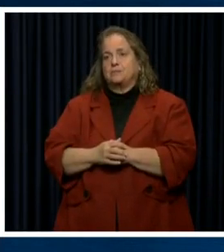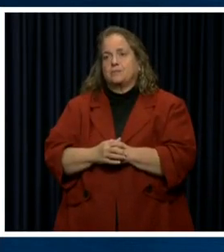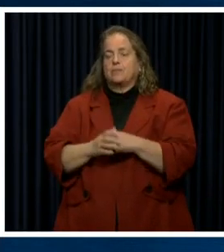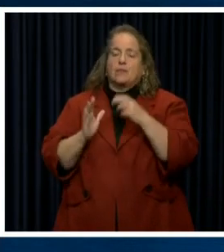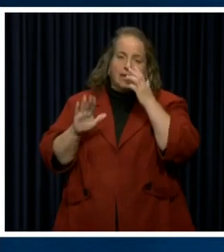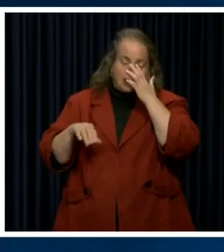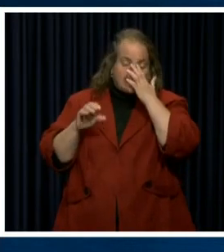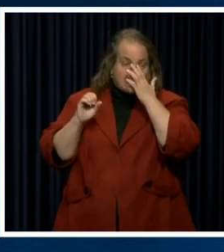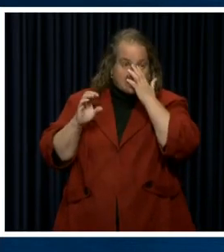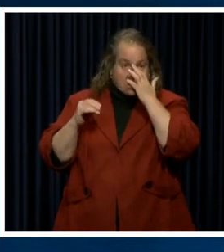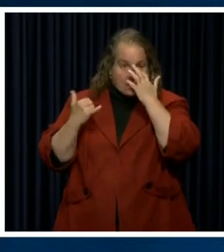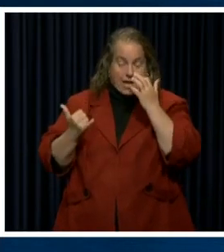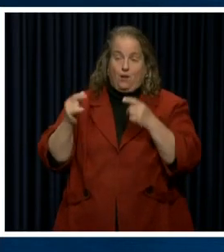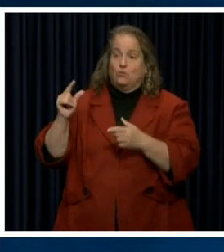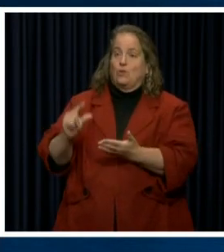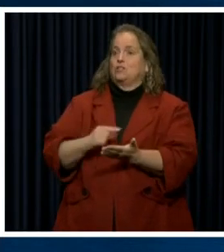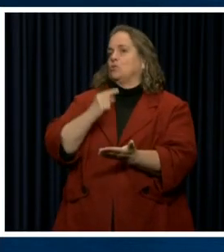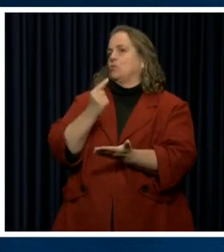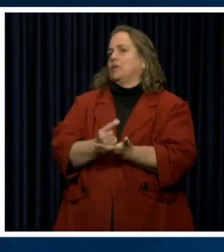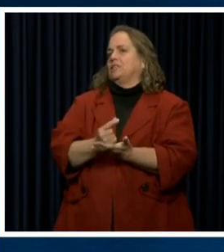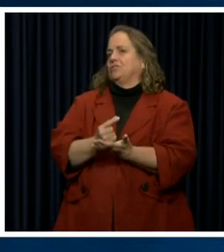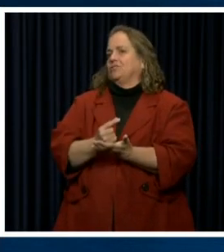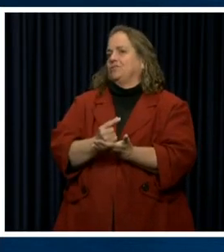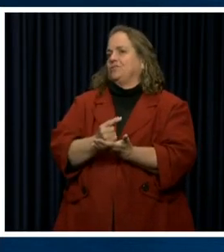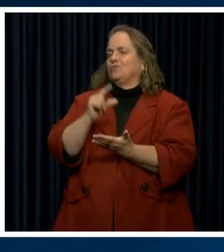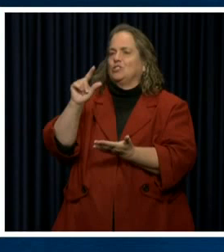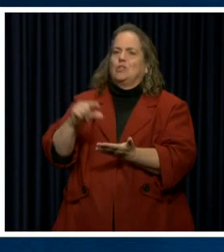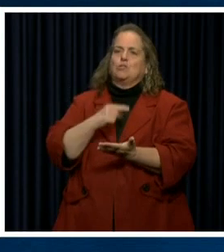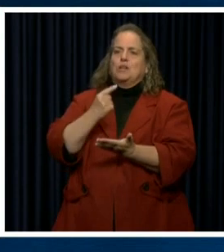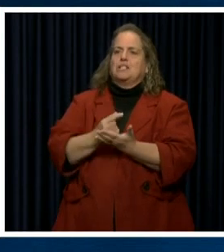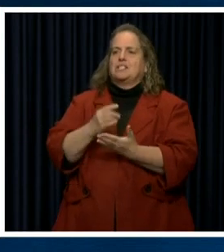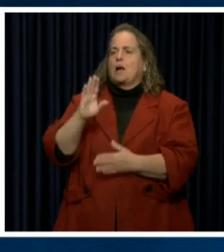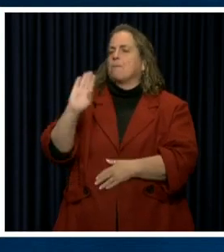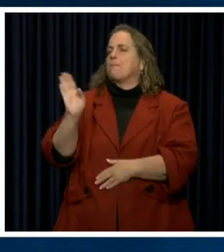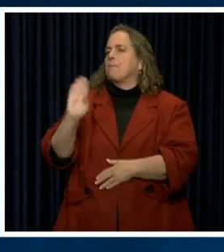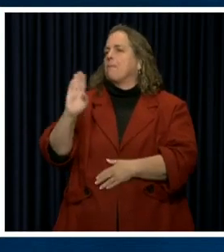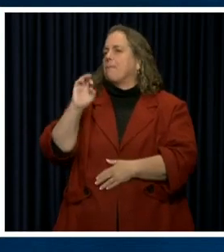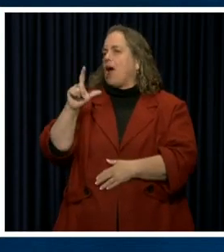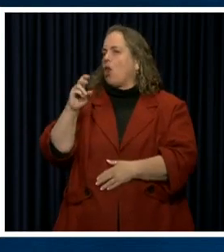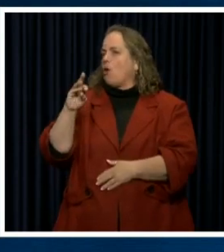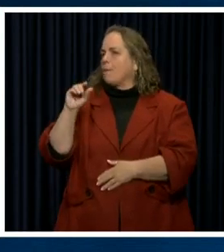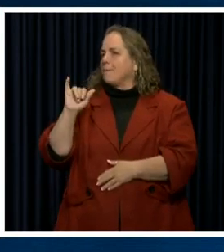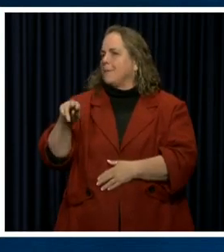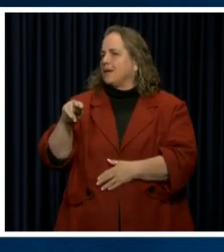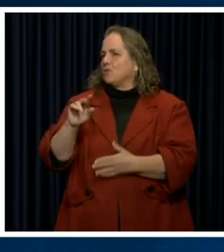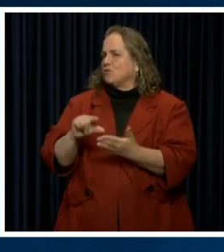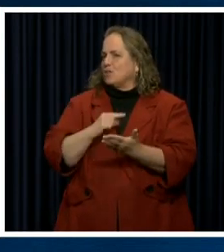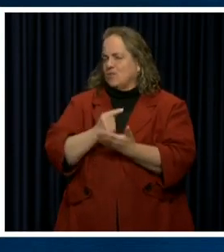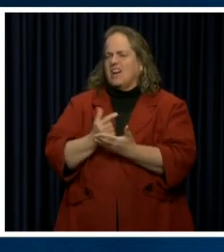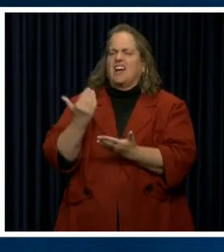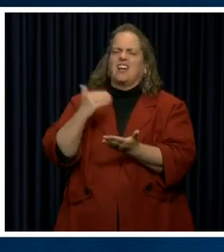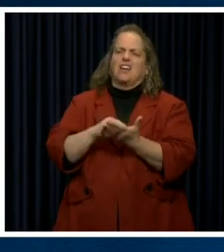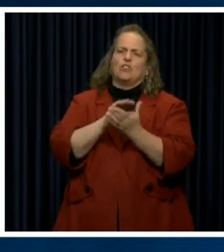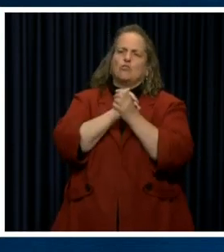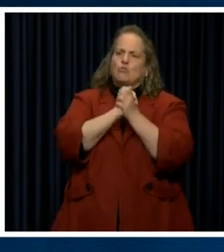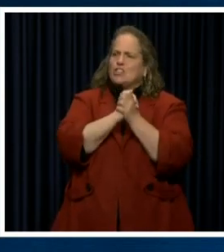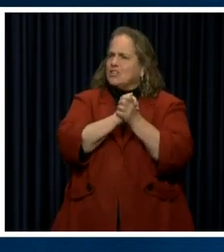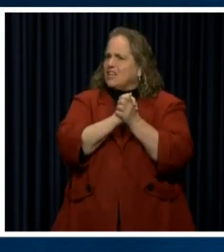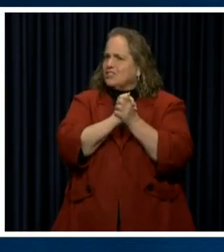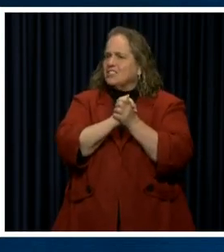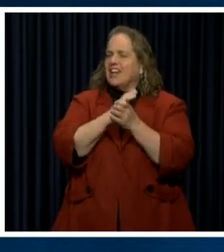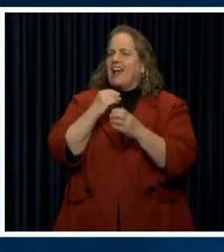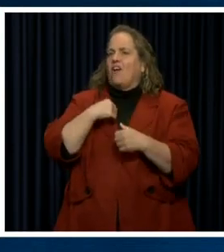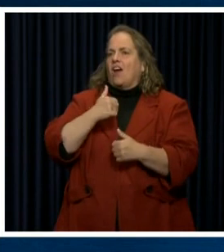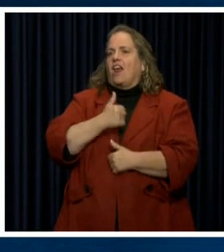Oh, so here's graduation. This is one of our Bellarmine graduates. Again, congratulations, and I love the